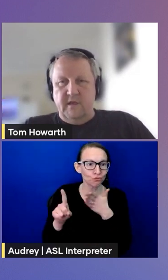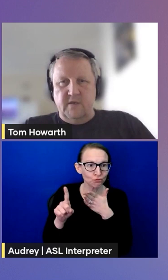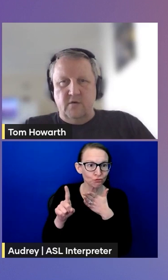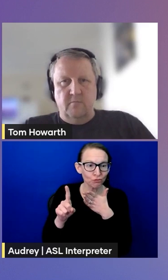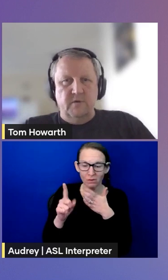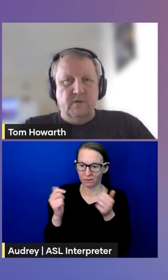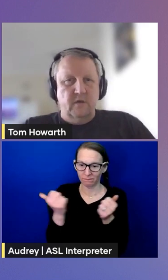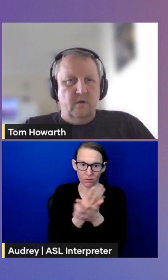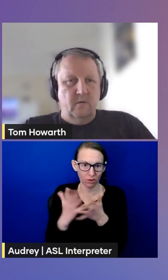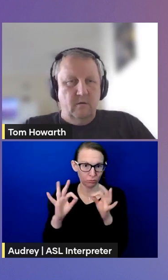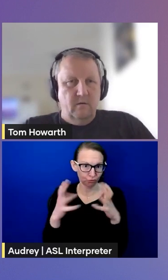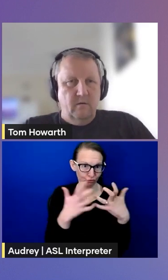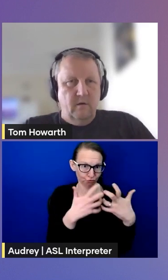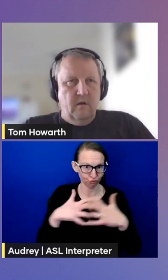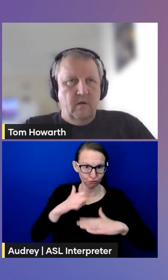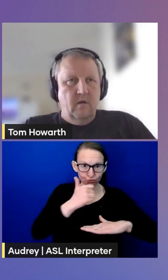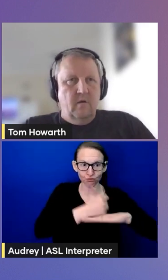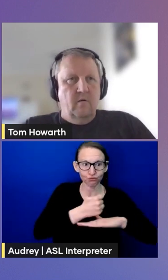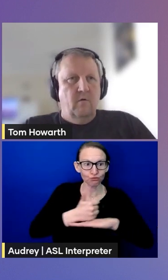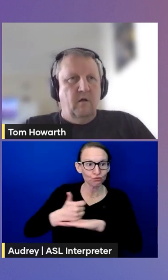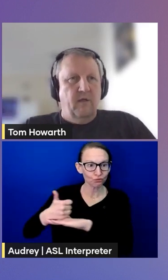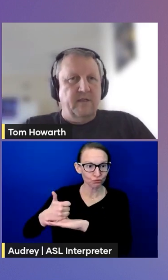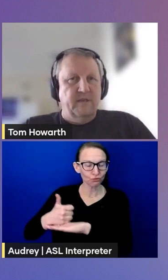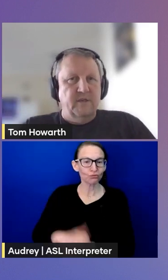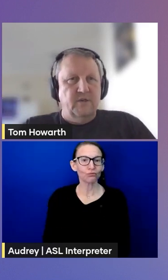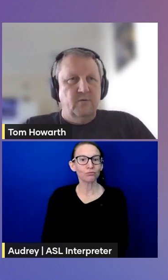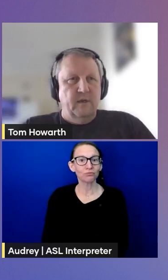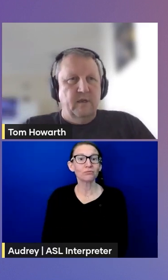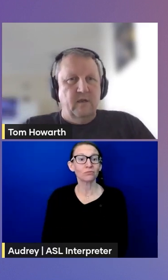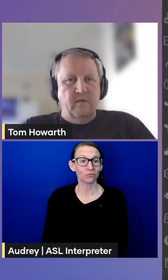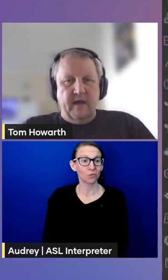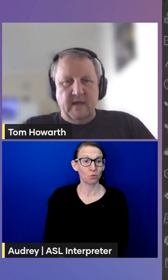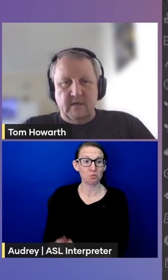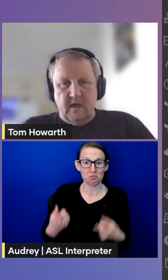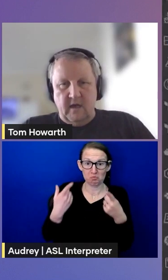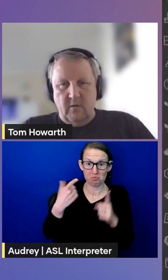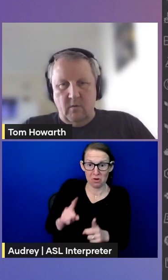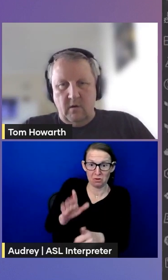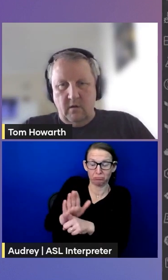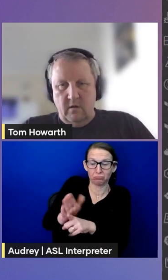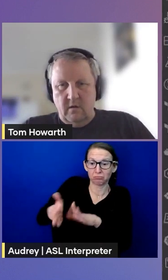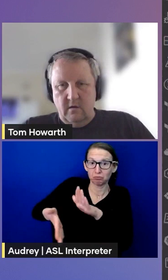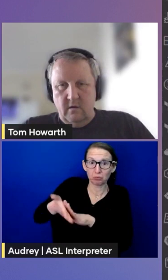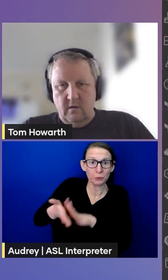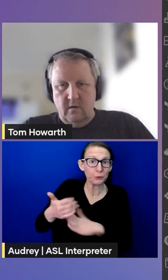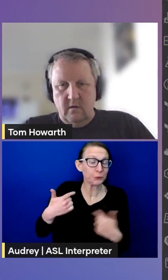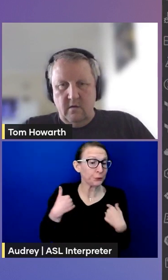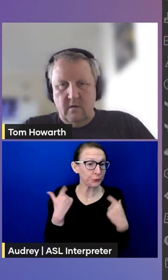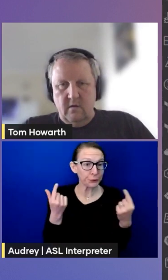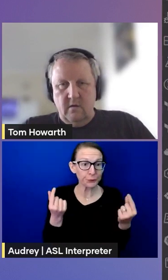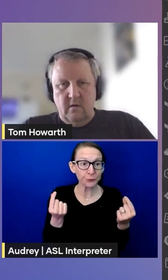everything set up. So while that is doing that, I will